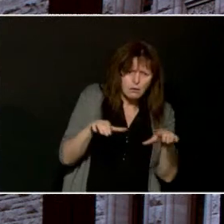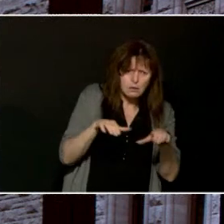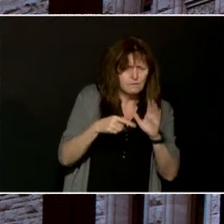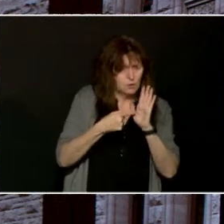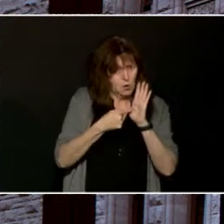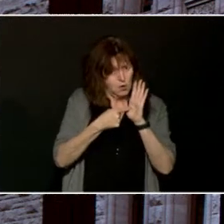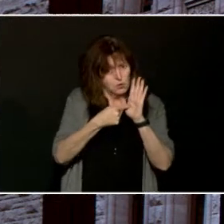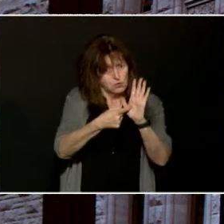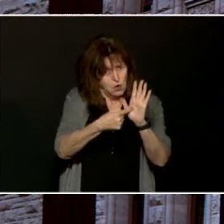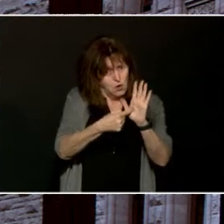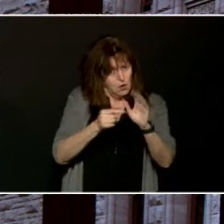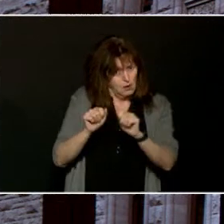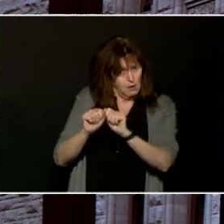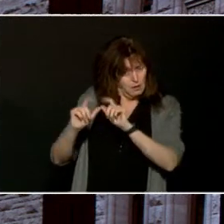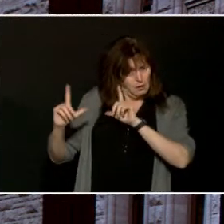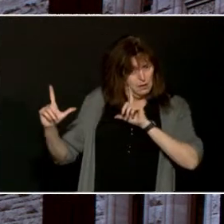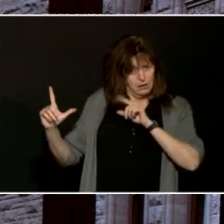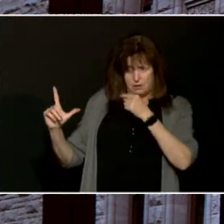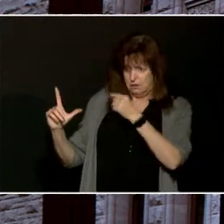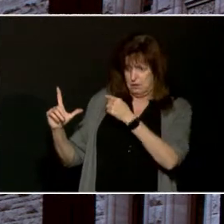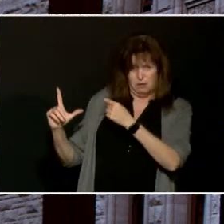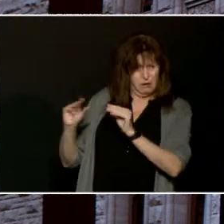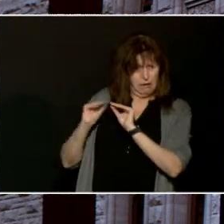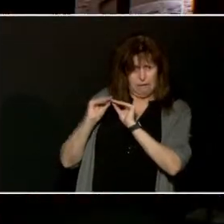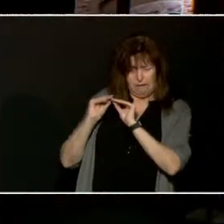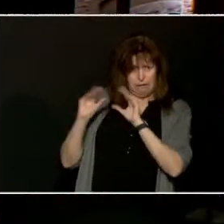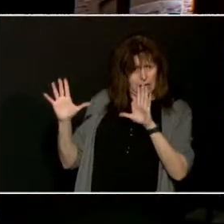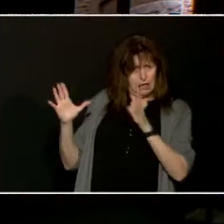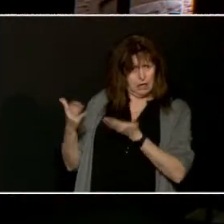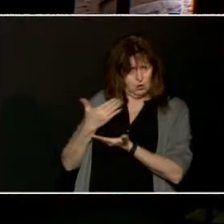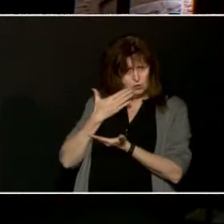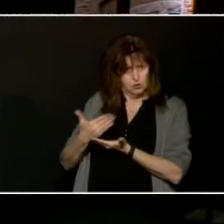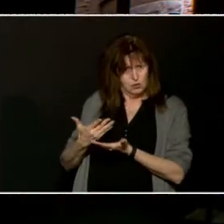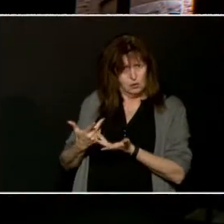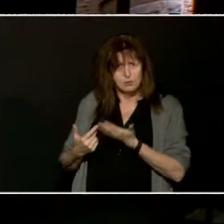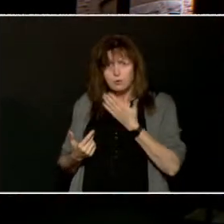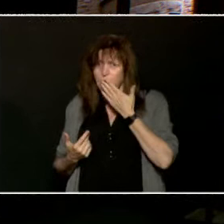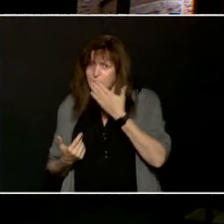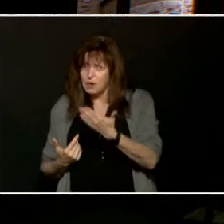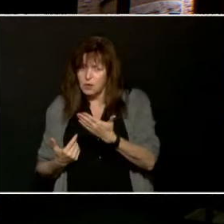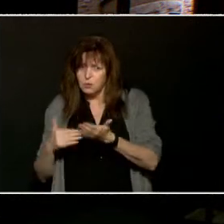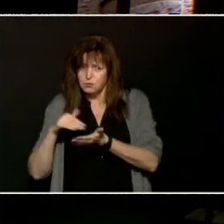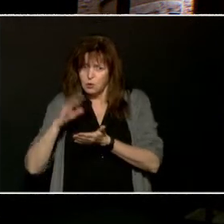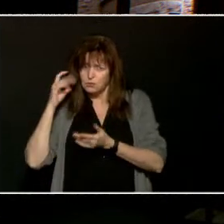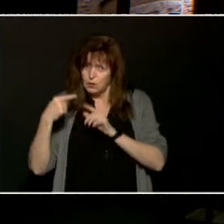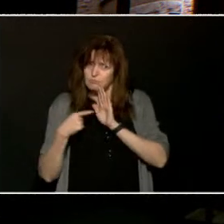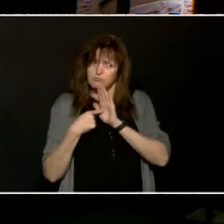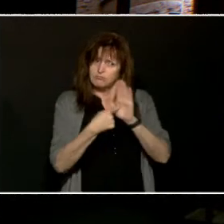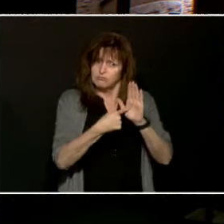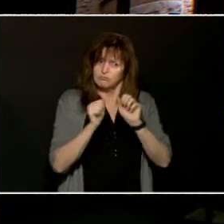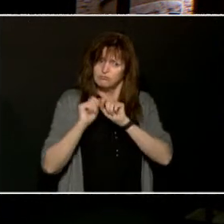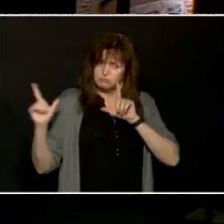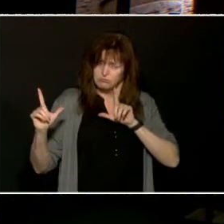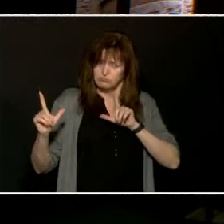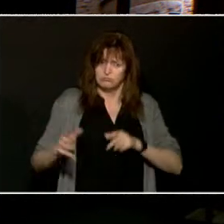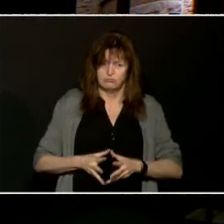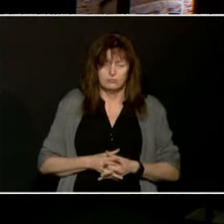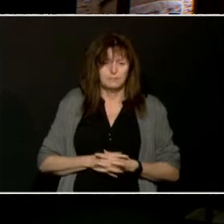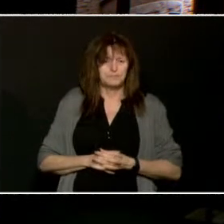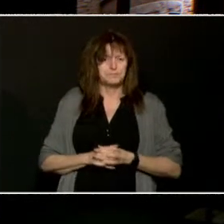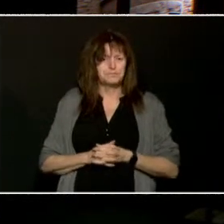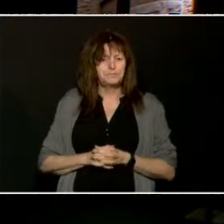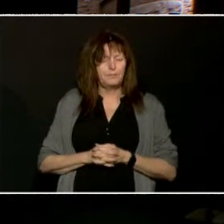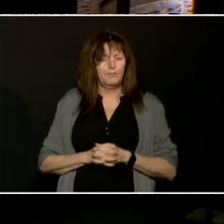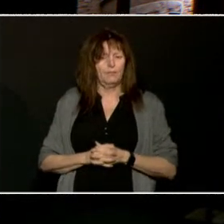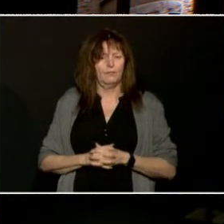So I think it's a very good graphic, and thank you for the table for presenting that. Next question. Jeff Gray, Globe